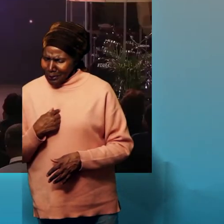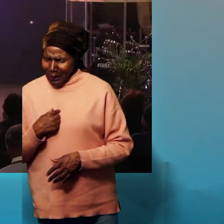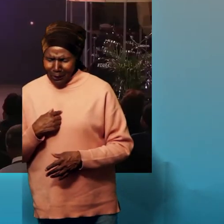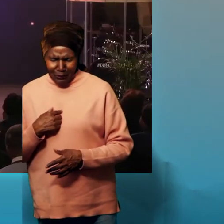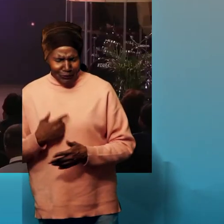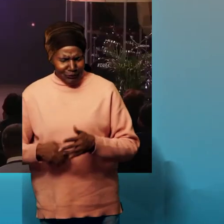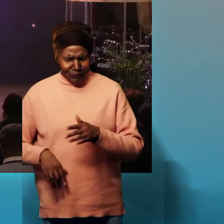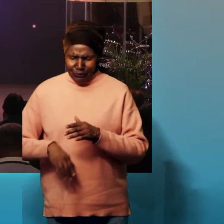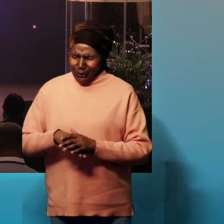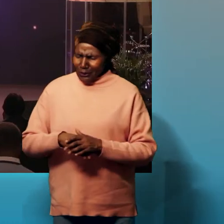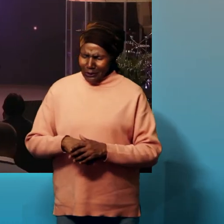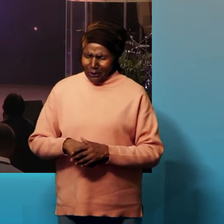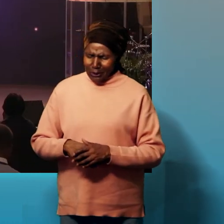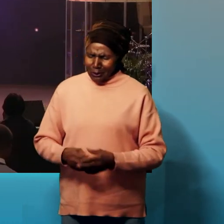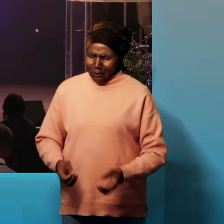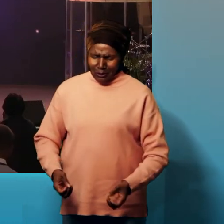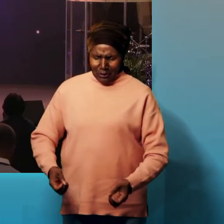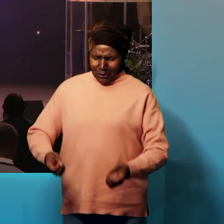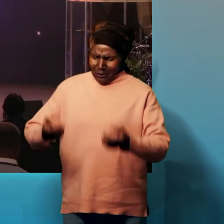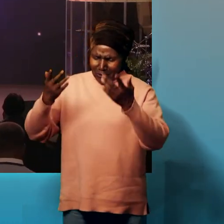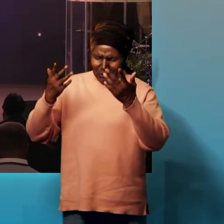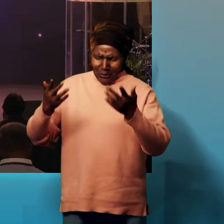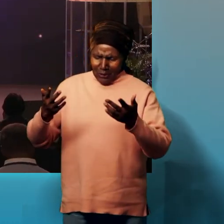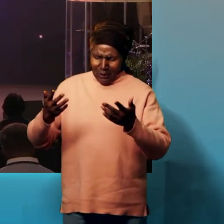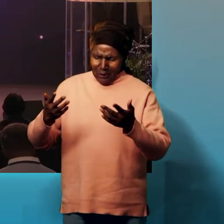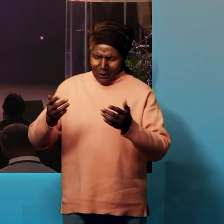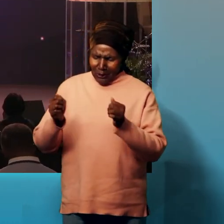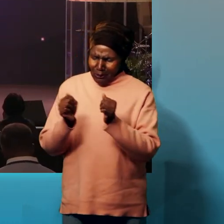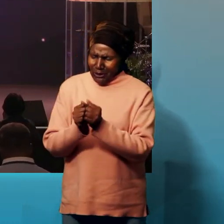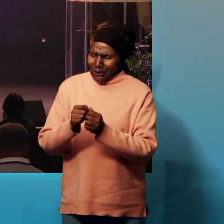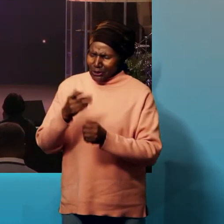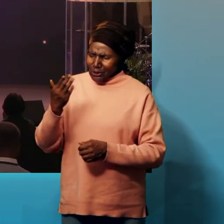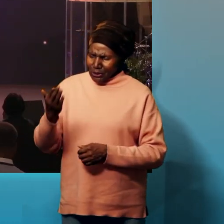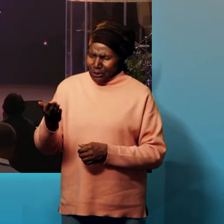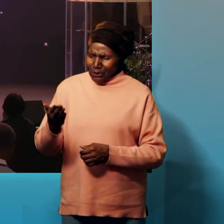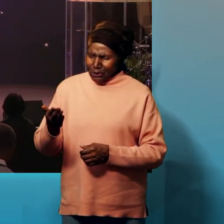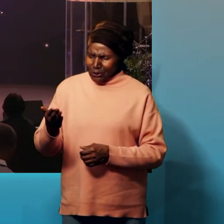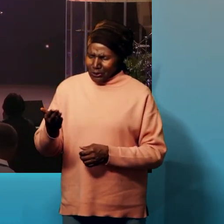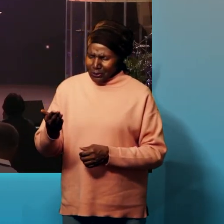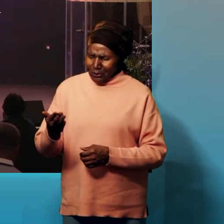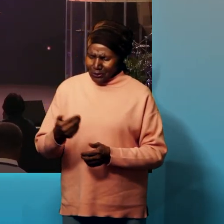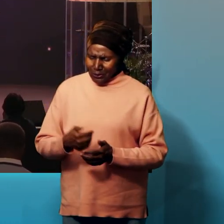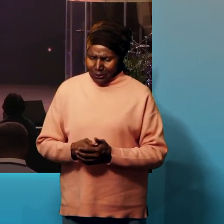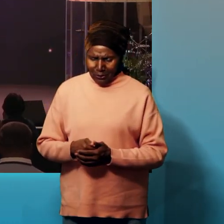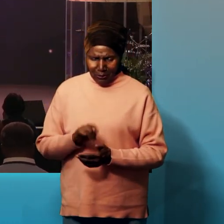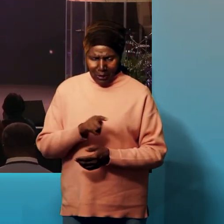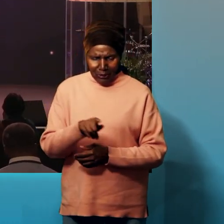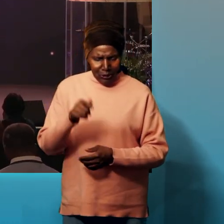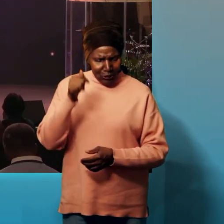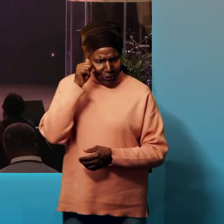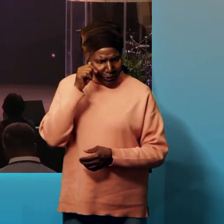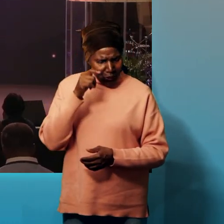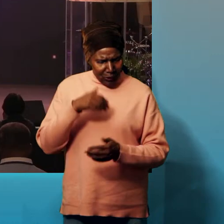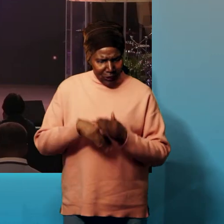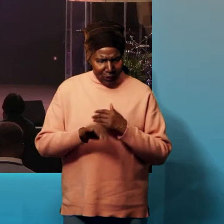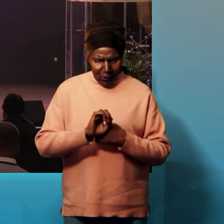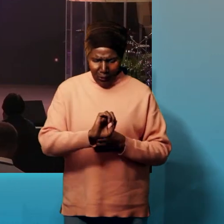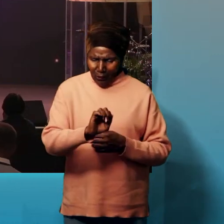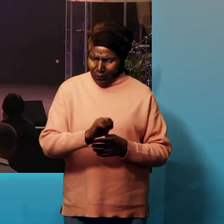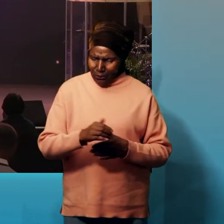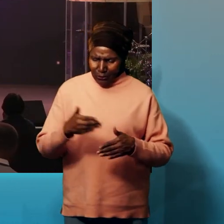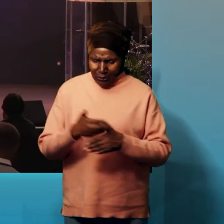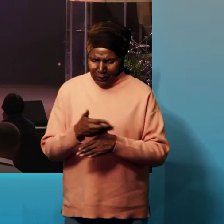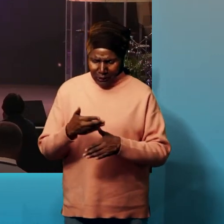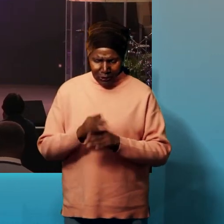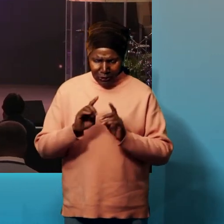you. But in his own effort, he could not do it. How many know in our own effort, we cannot do it? In our own